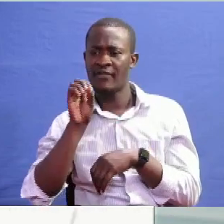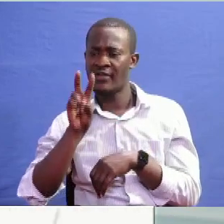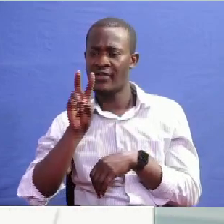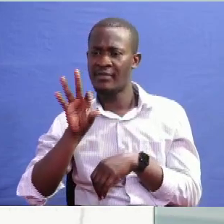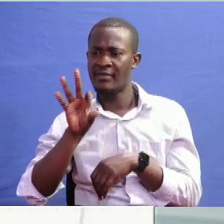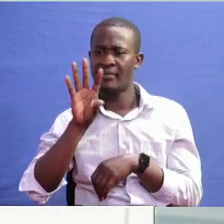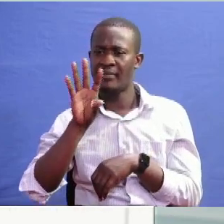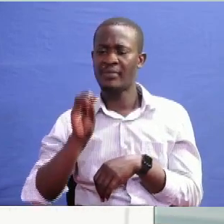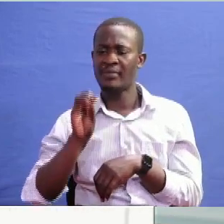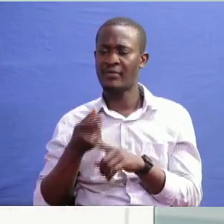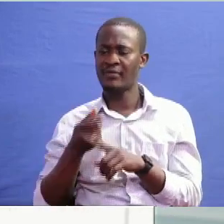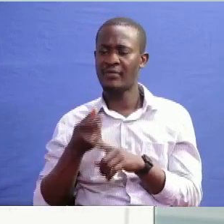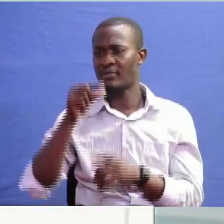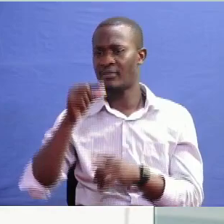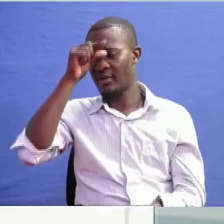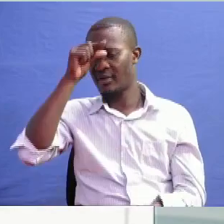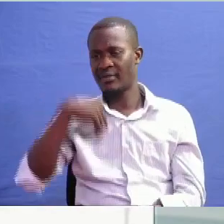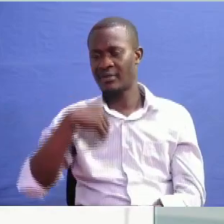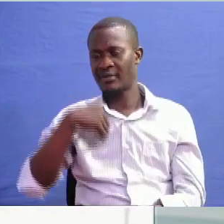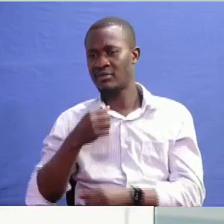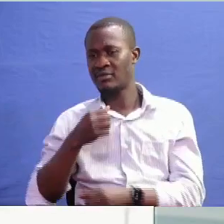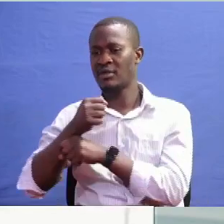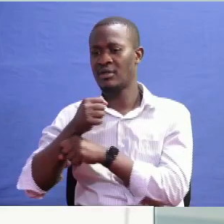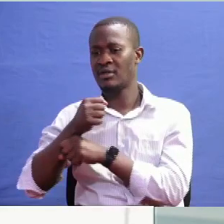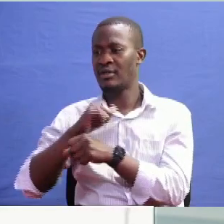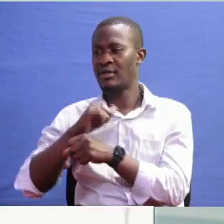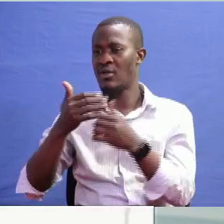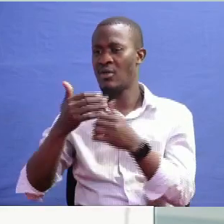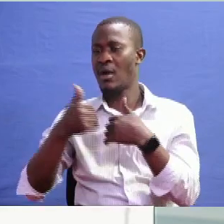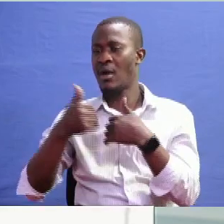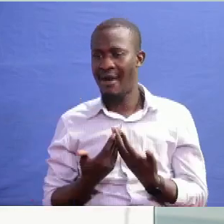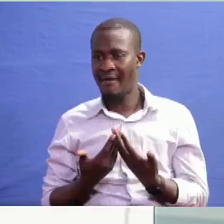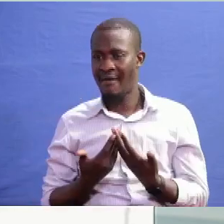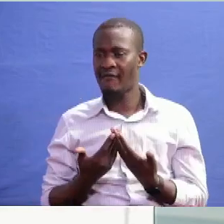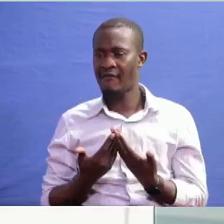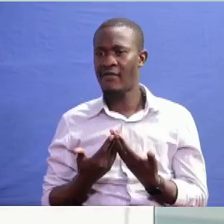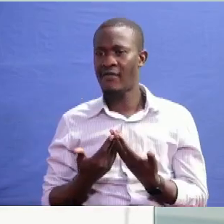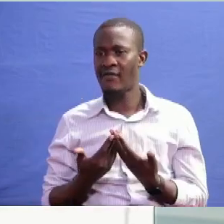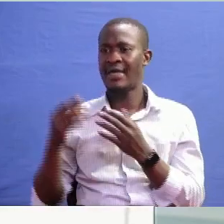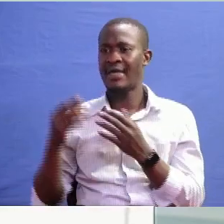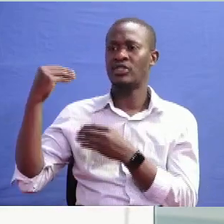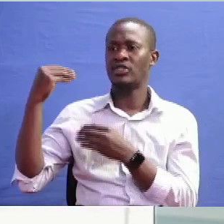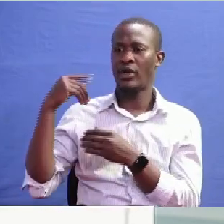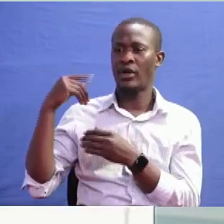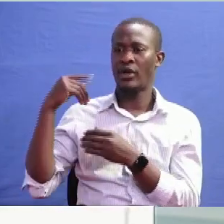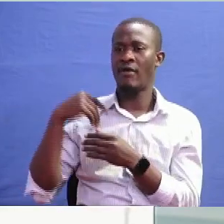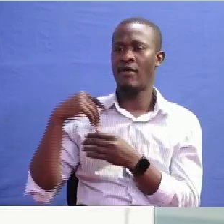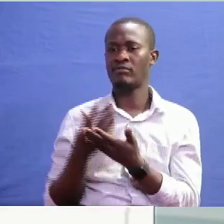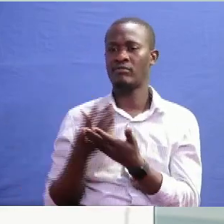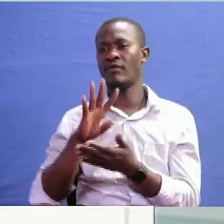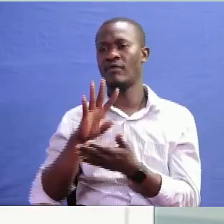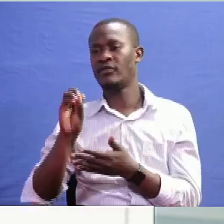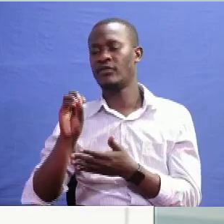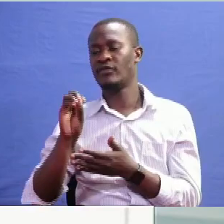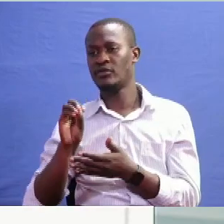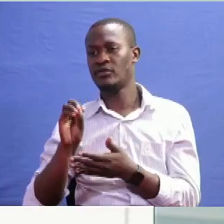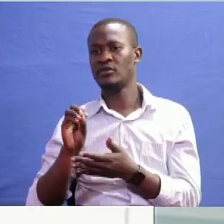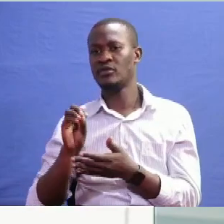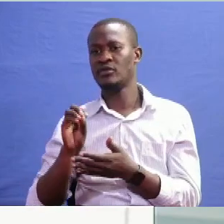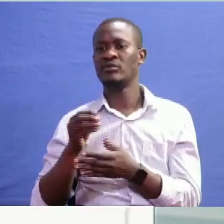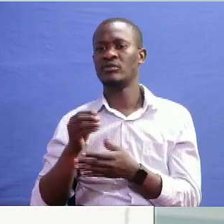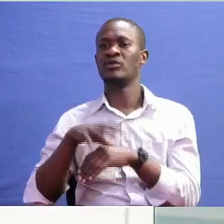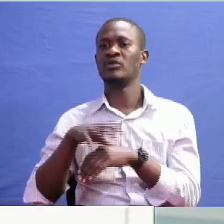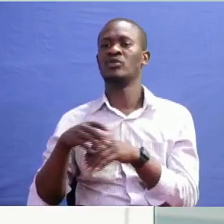53%, that is from the government scholarship, then you'll have to shoulder the 40. Then of course household, of course, okay, you will get